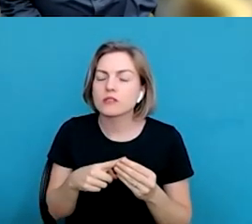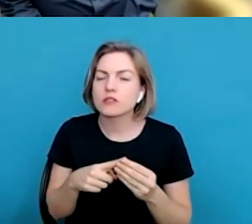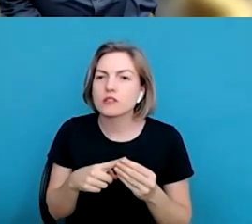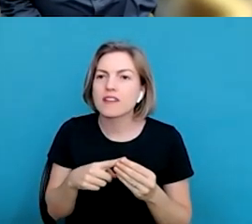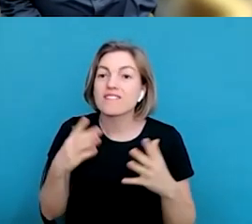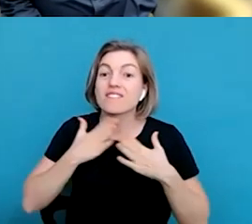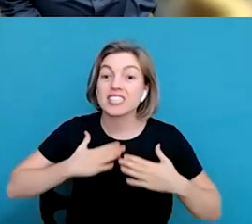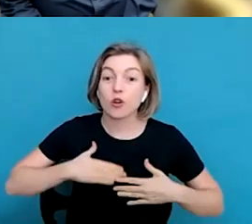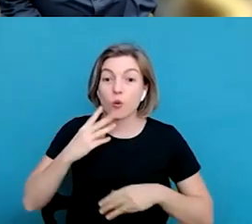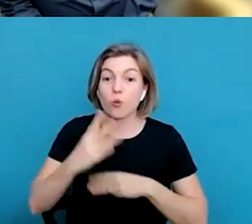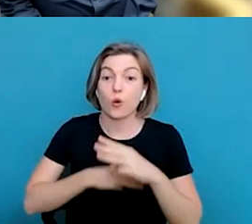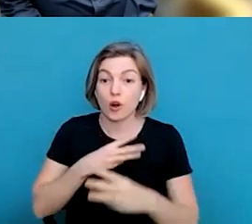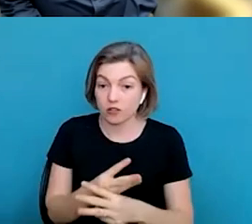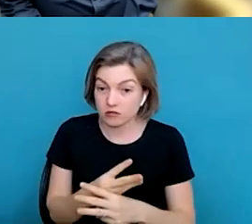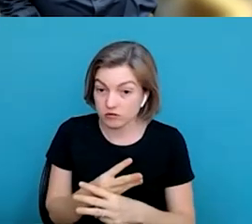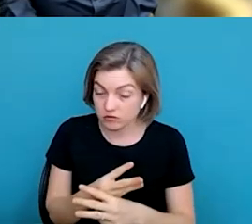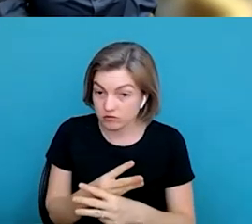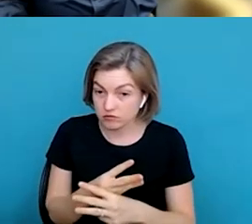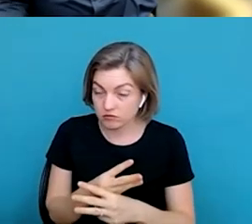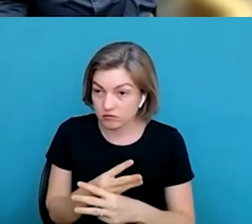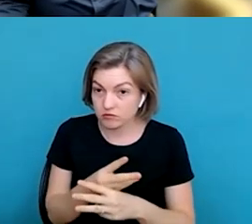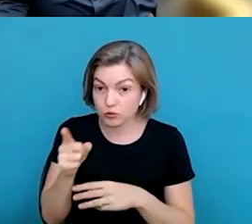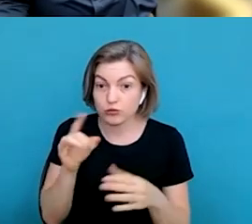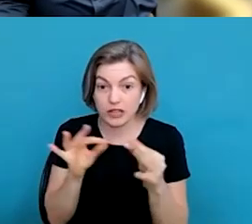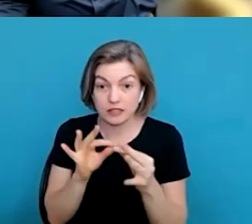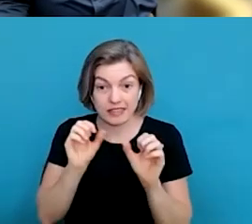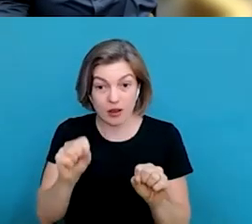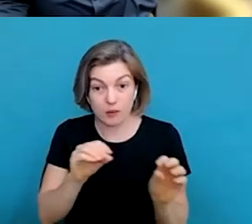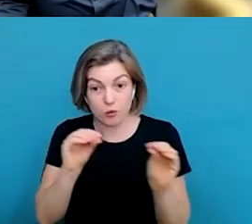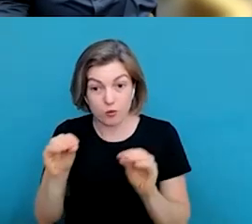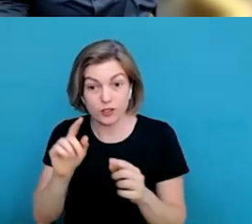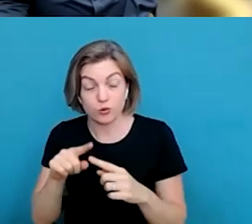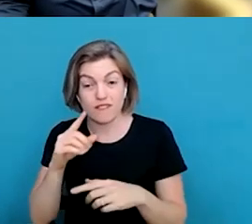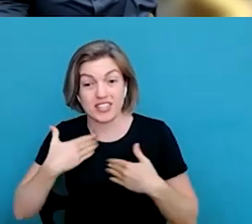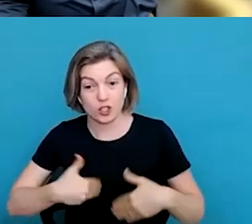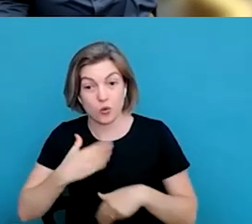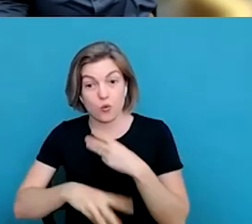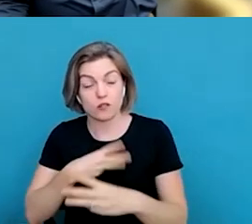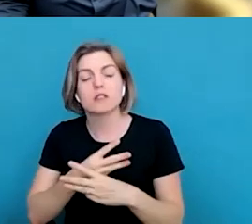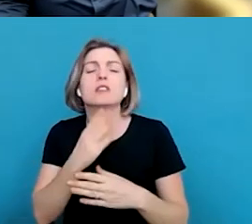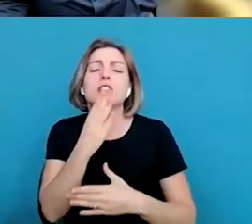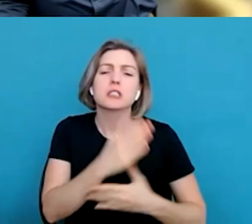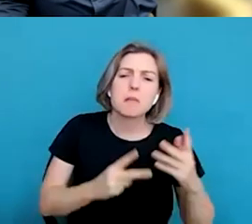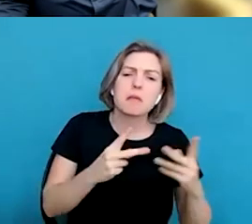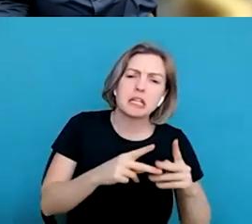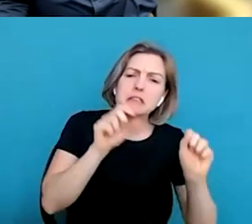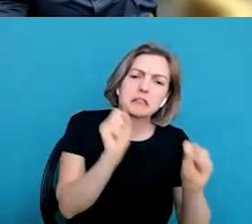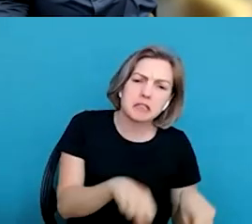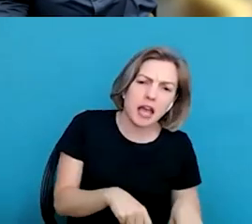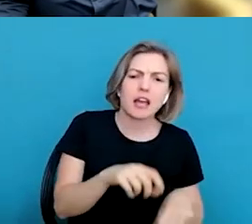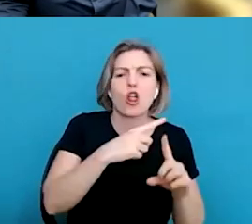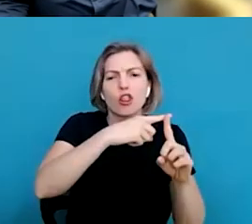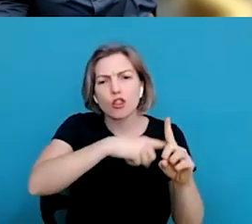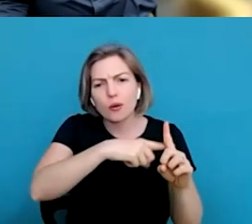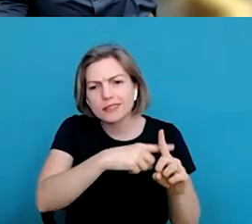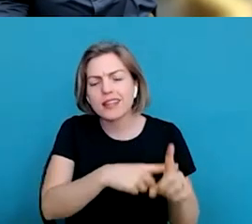physical world and you said, could we move this into the physical world? Now, some places you can see that like a thermostat